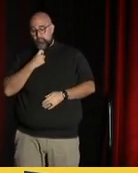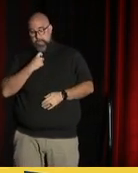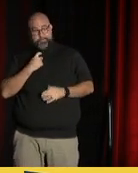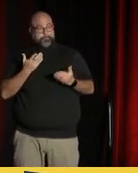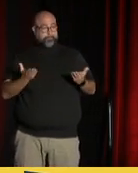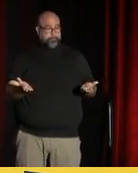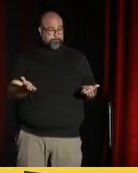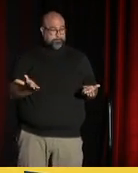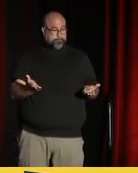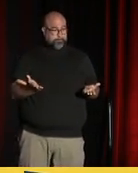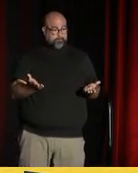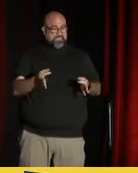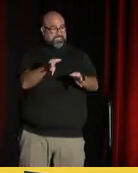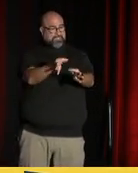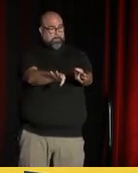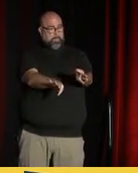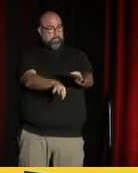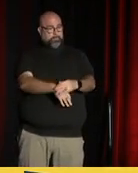pom-pom. Simple.